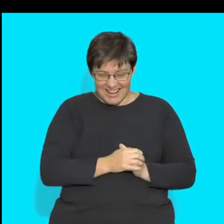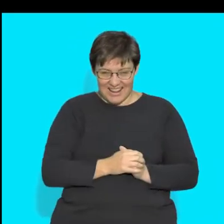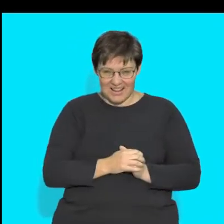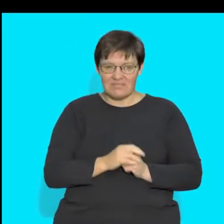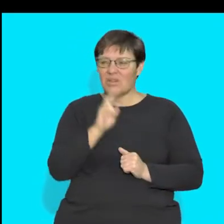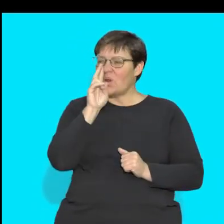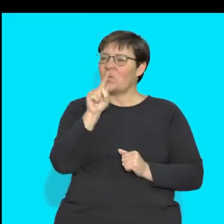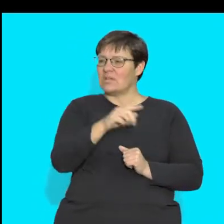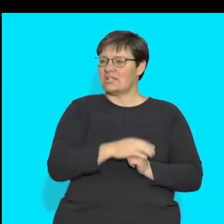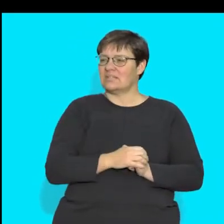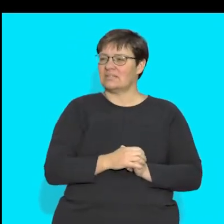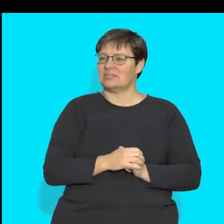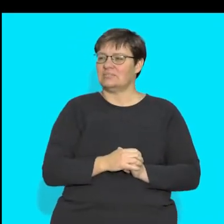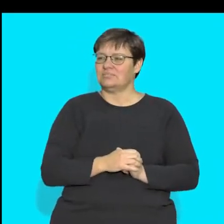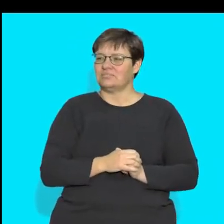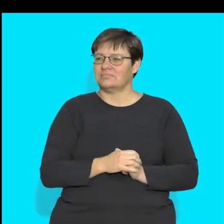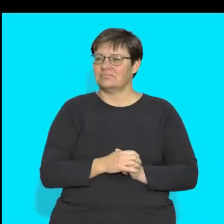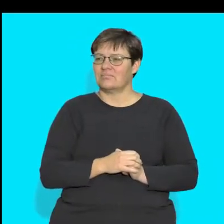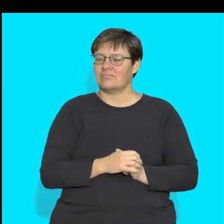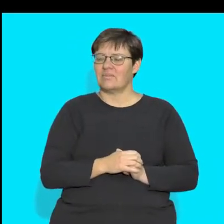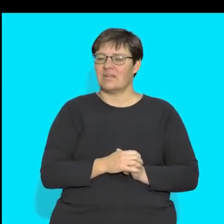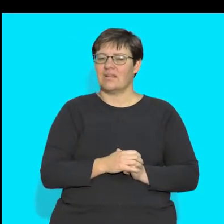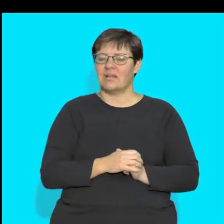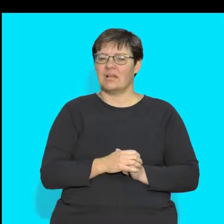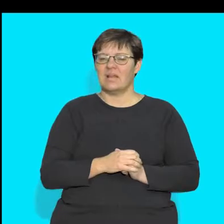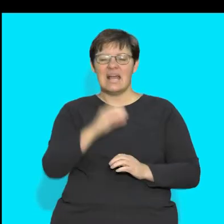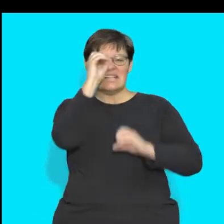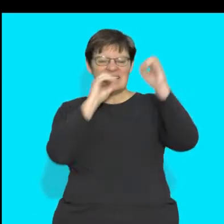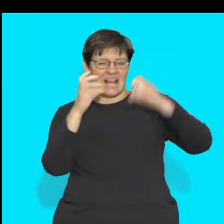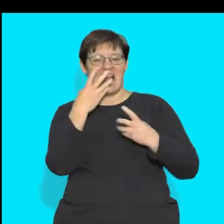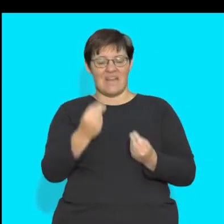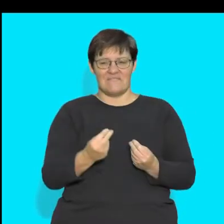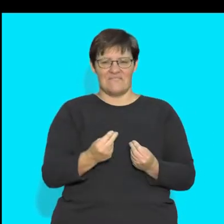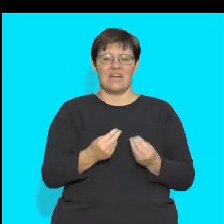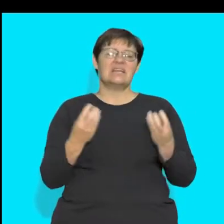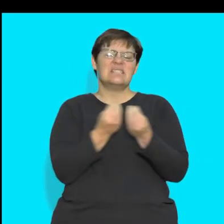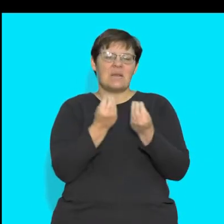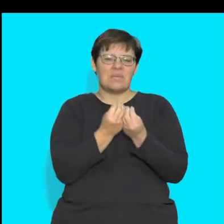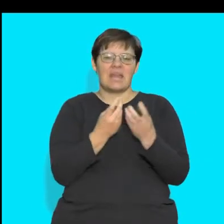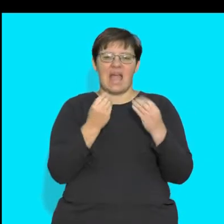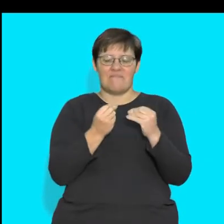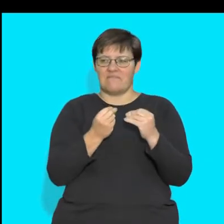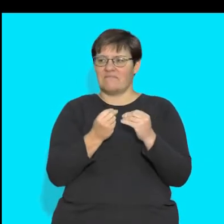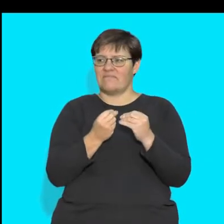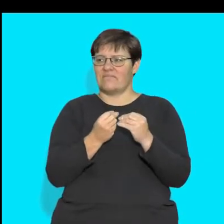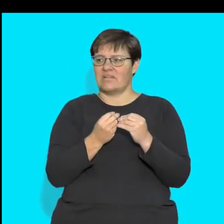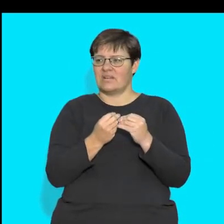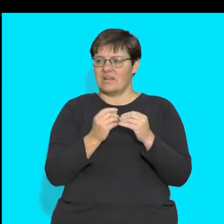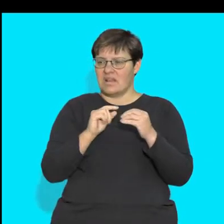I'm going to show you. We're going to look at the following things when we get to a cell. A cell has got something that's around